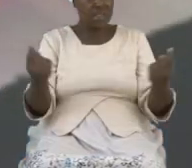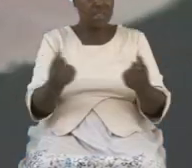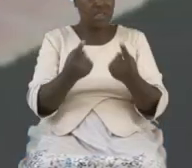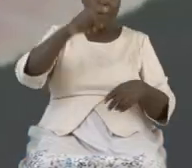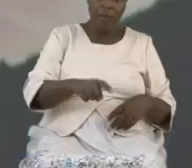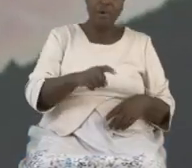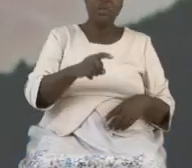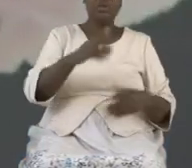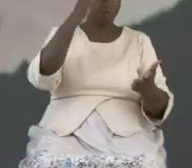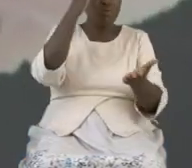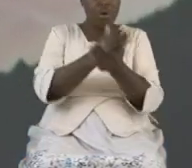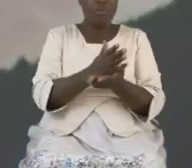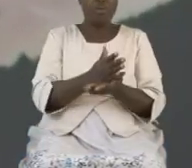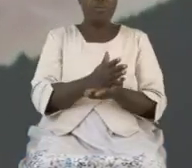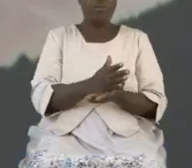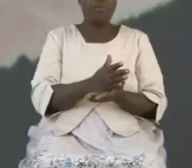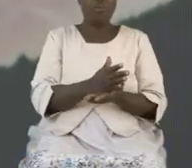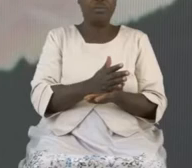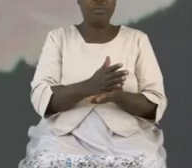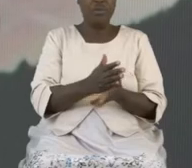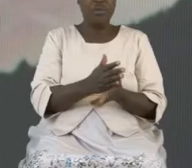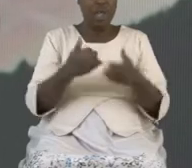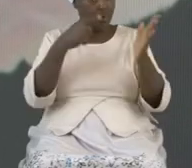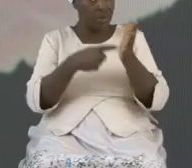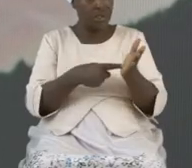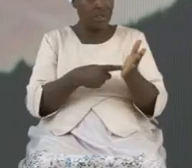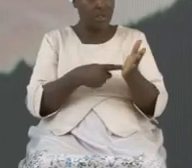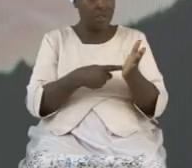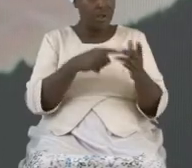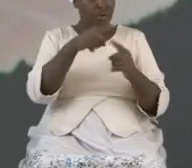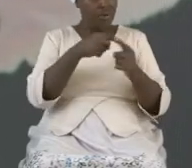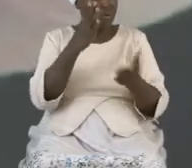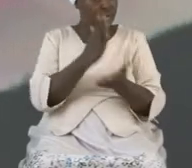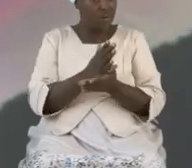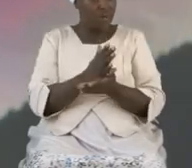stop. Have you noticed? When you stop